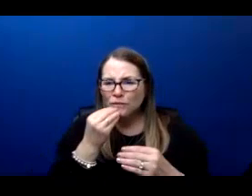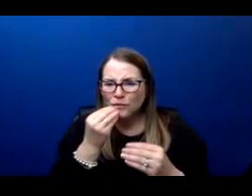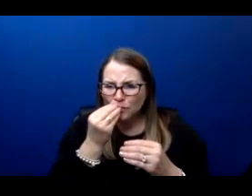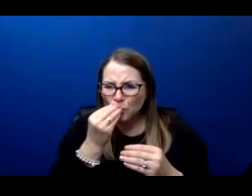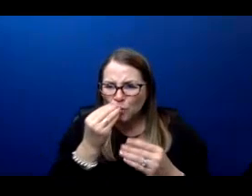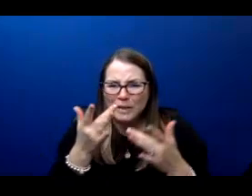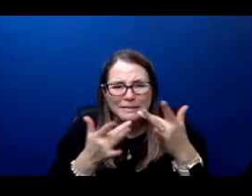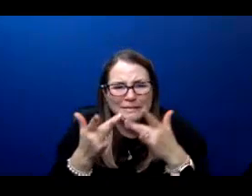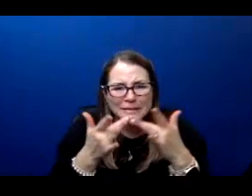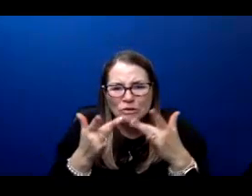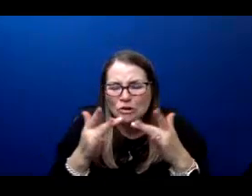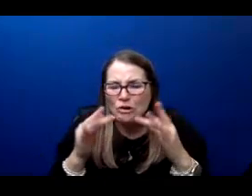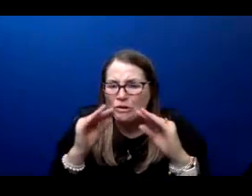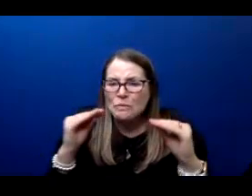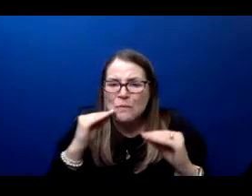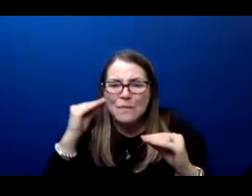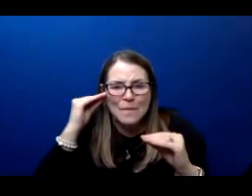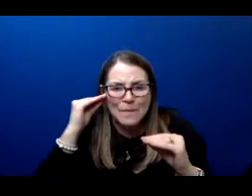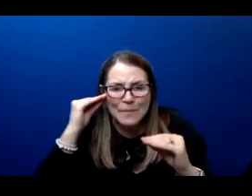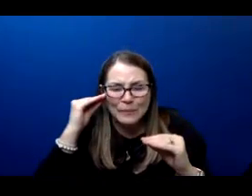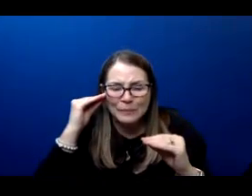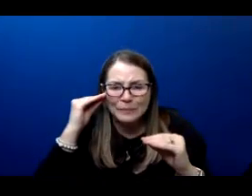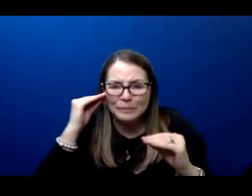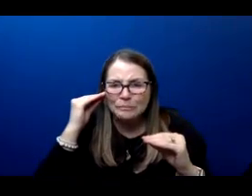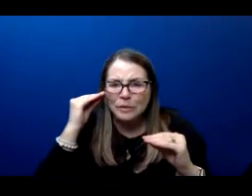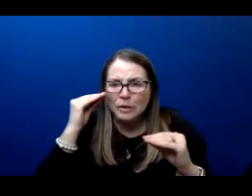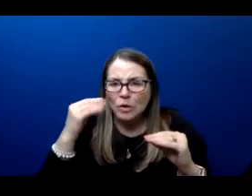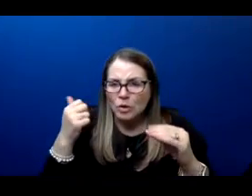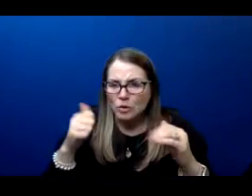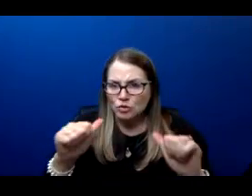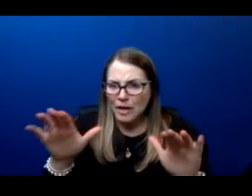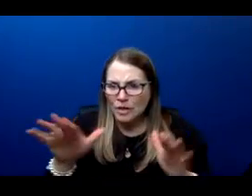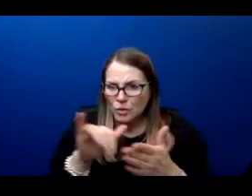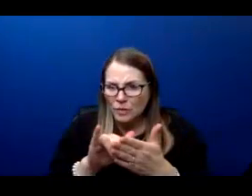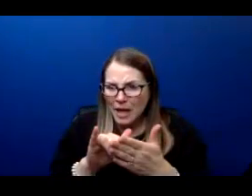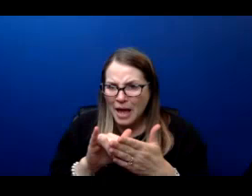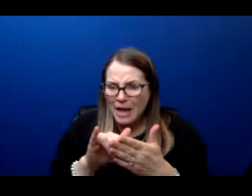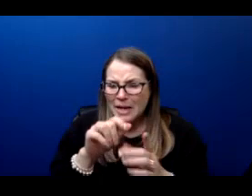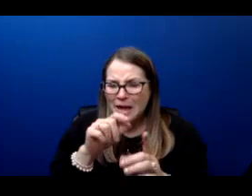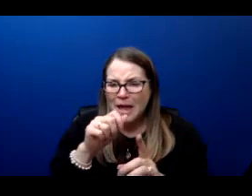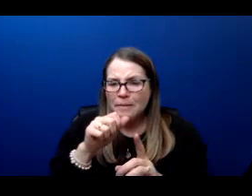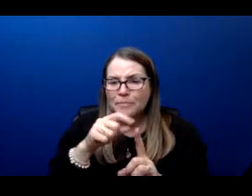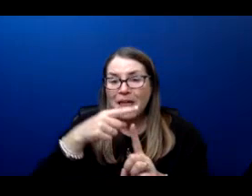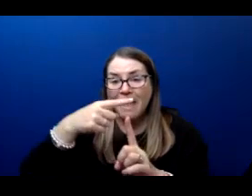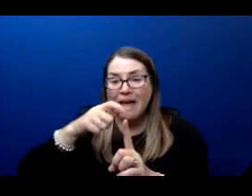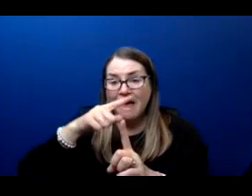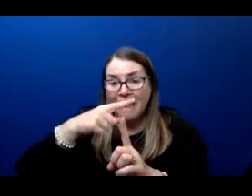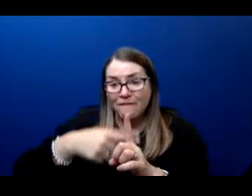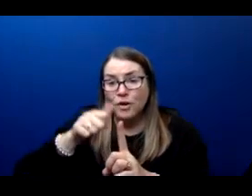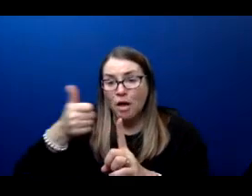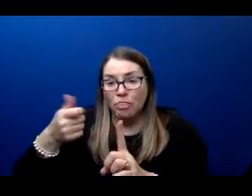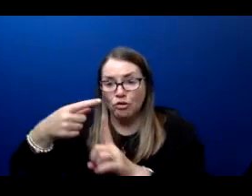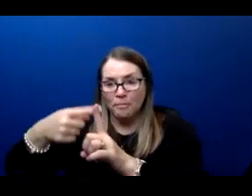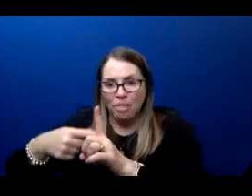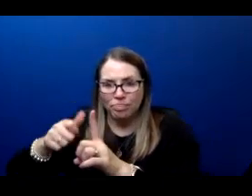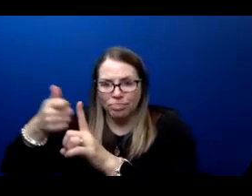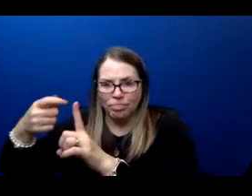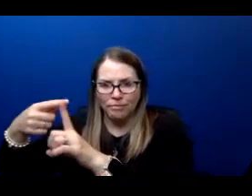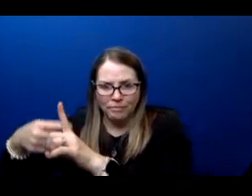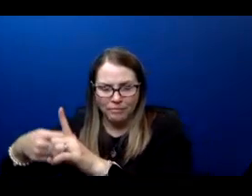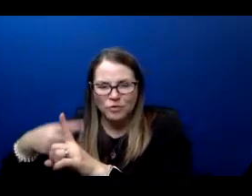and those experiencing homelessness. We try to do that every other month. We did partner with